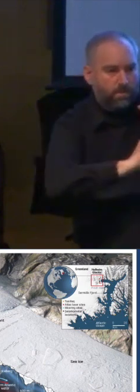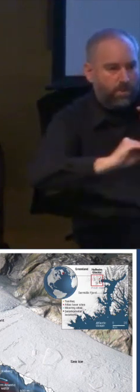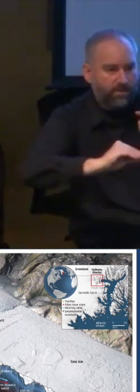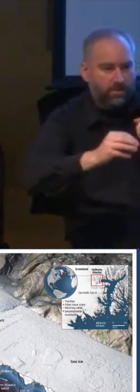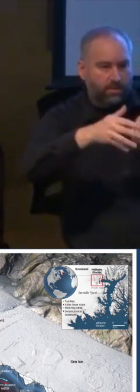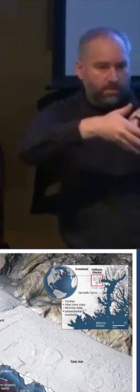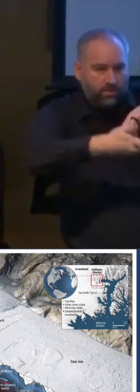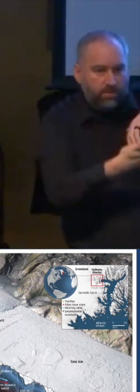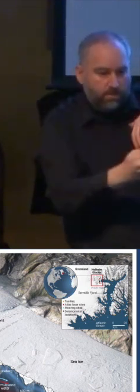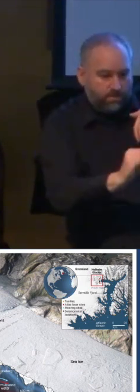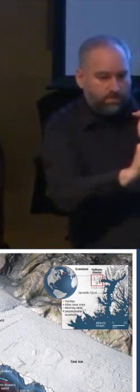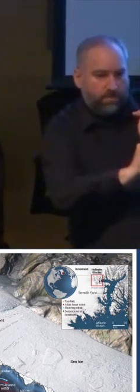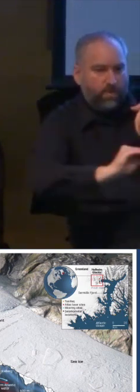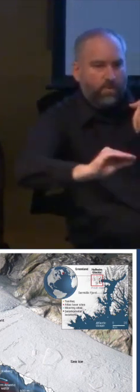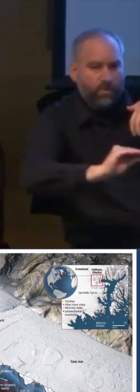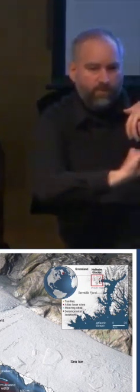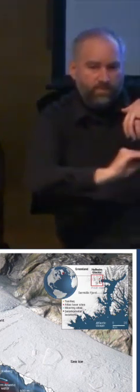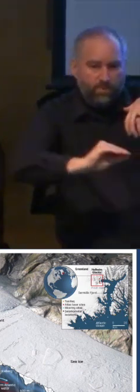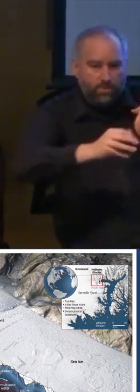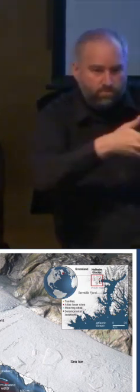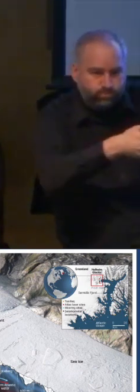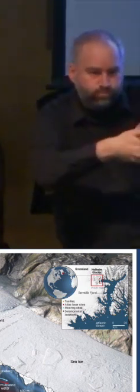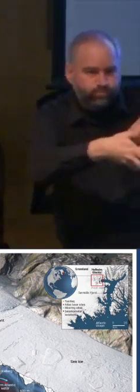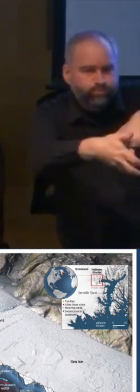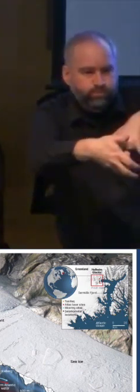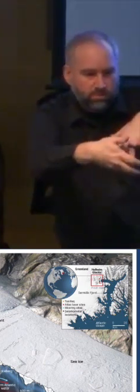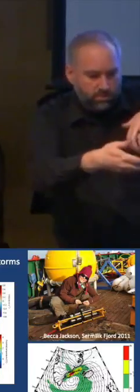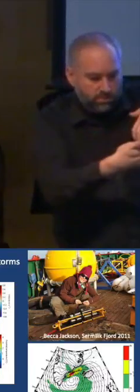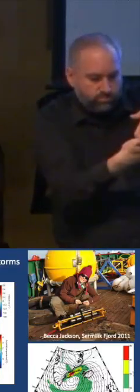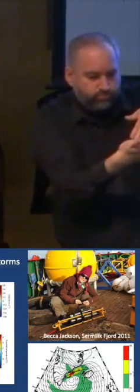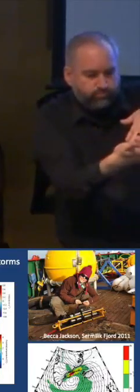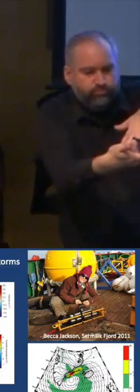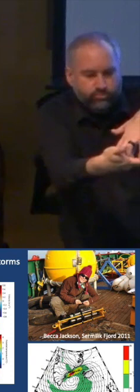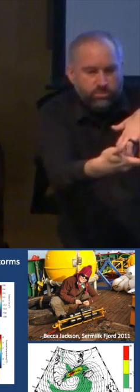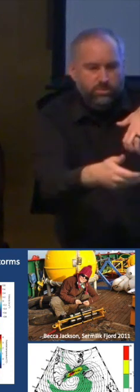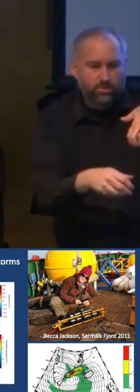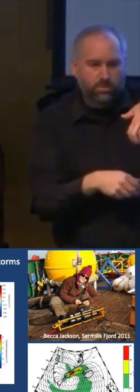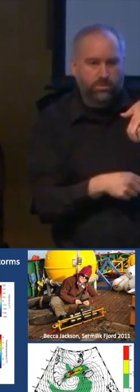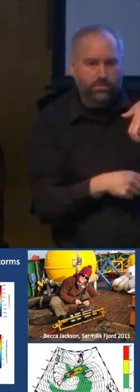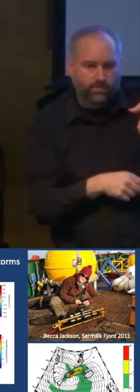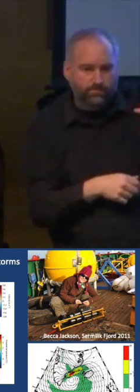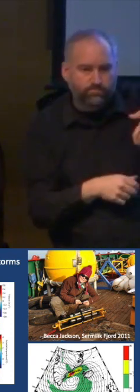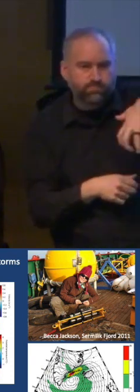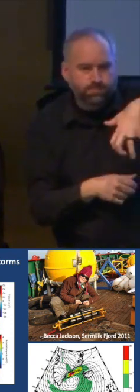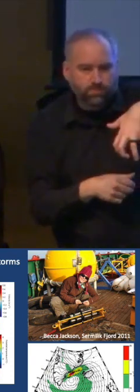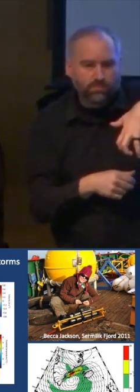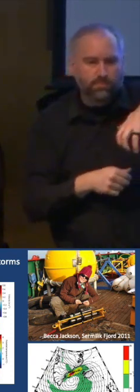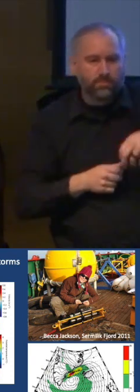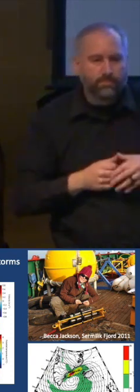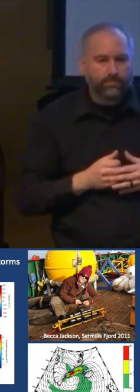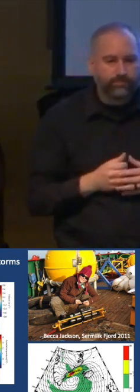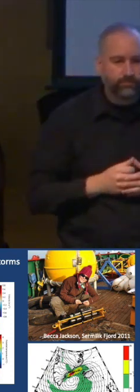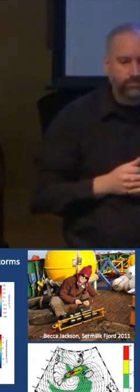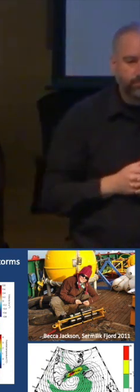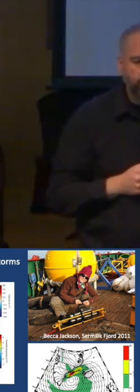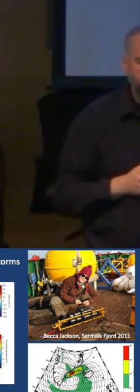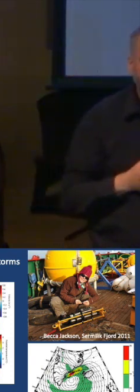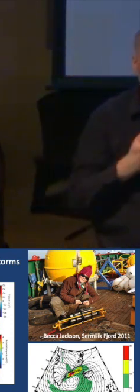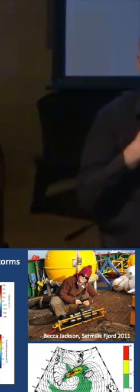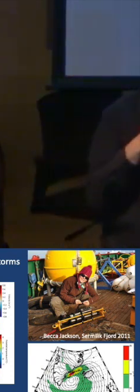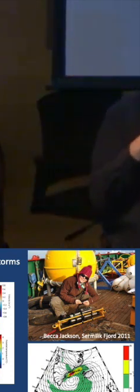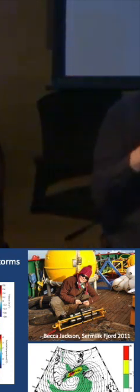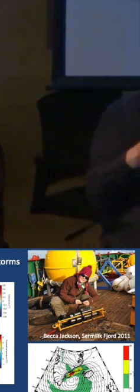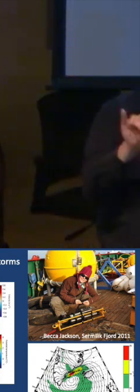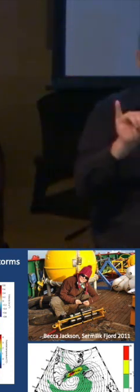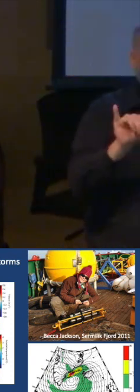many more measurements over the years. I'm just going to show you a few. We put moorings in the fjord. You're going to see